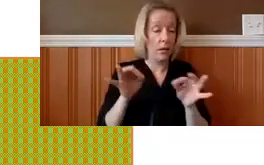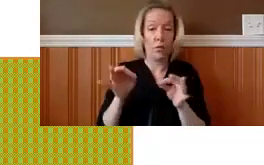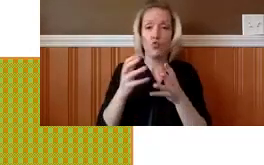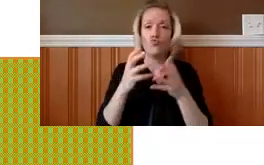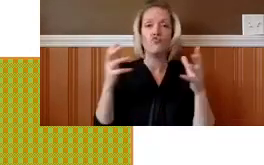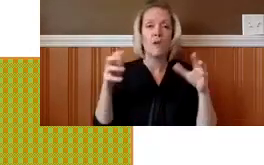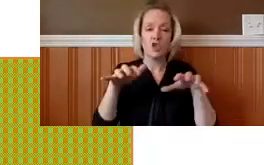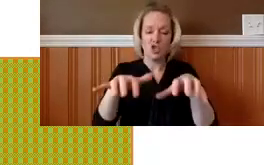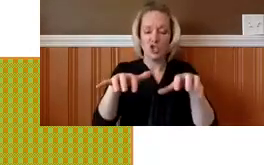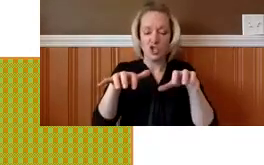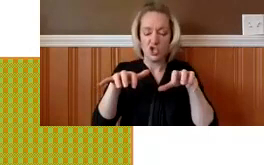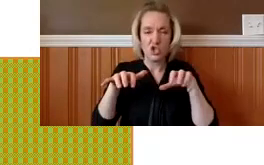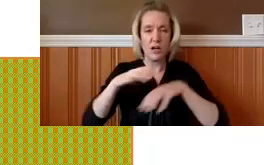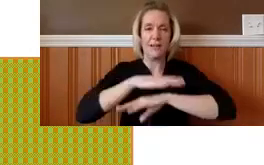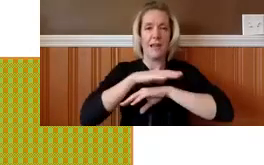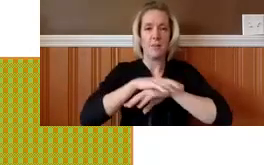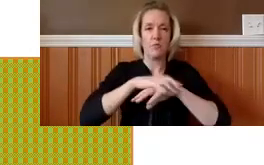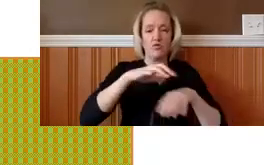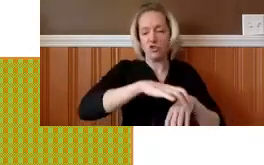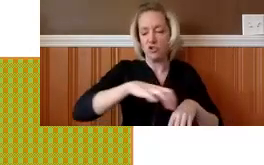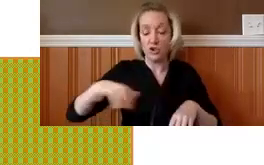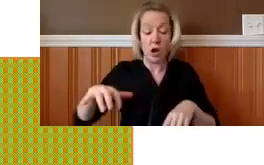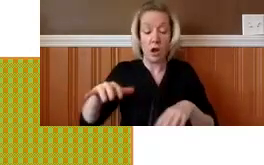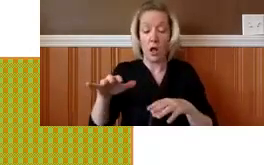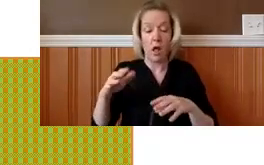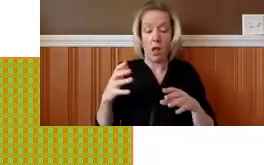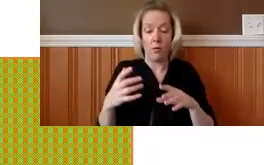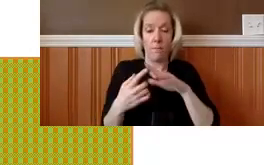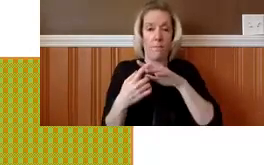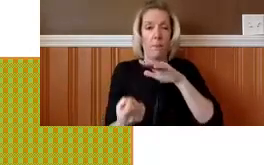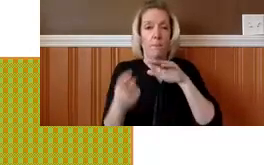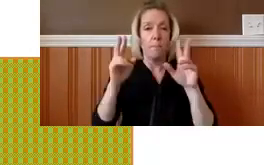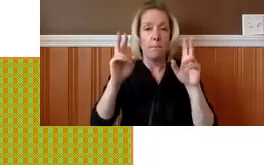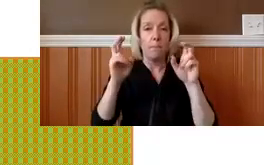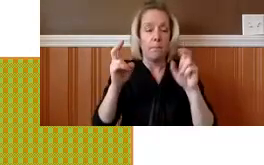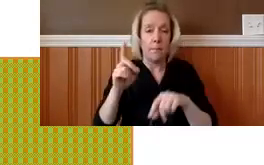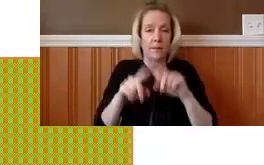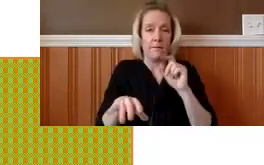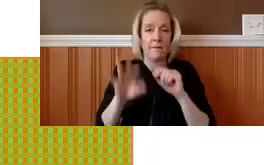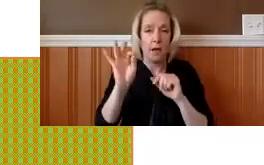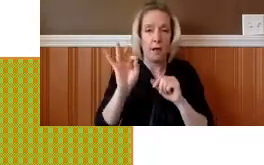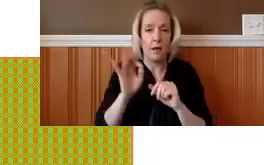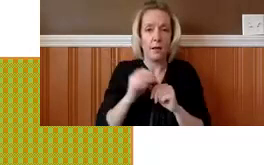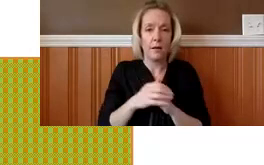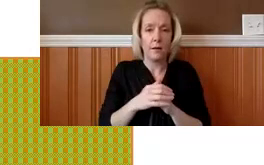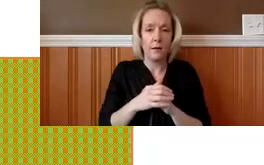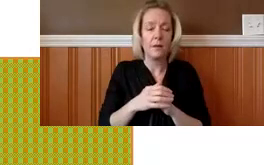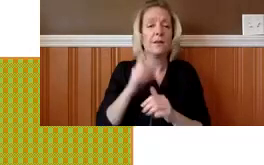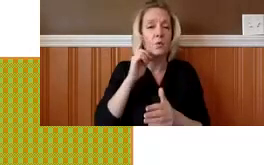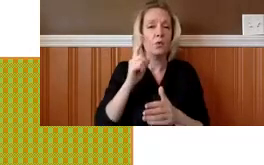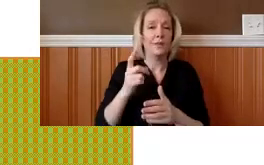The array on which we've presented them now makes them disappear for him. And we're going to see him get really